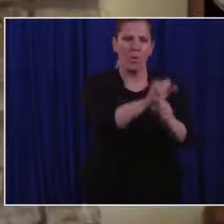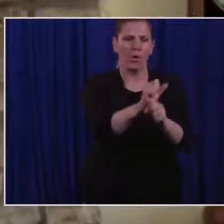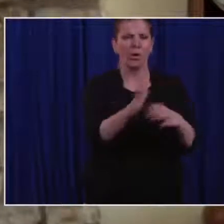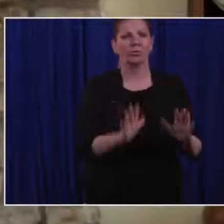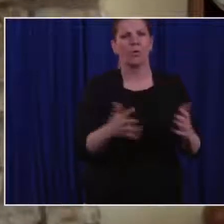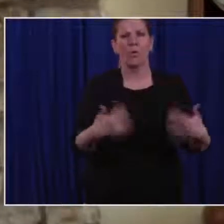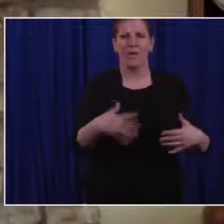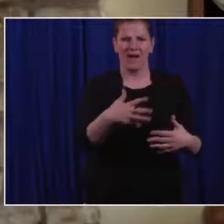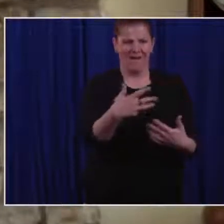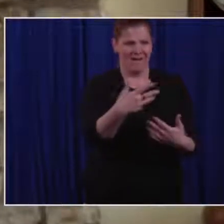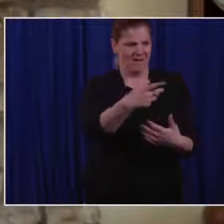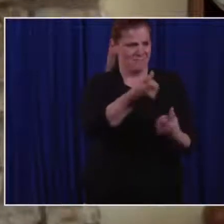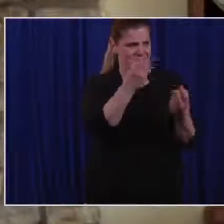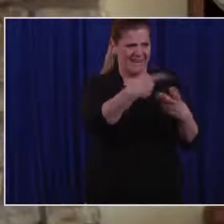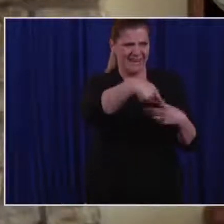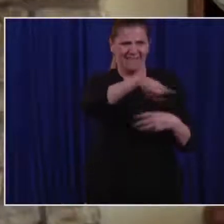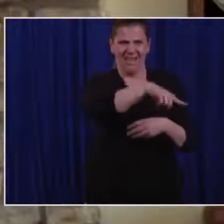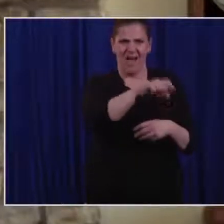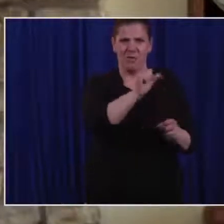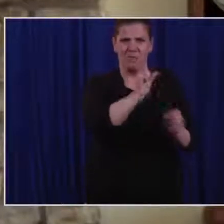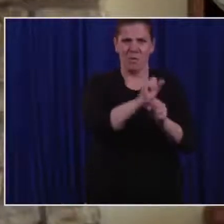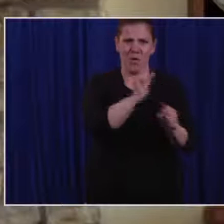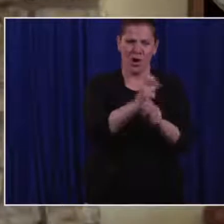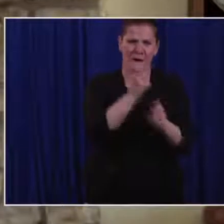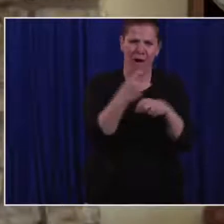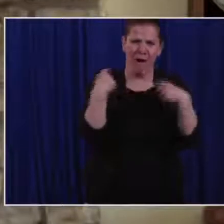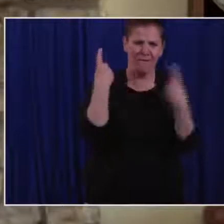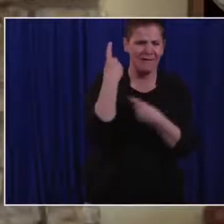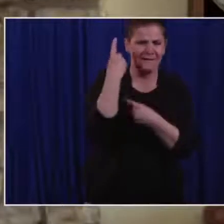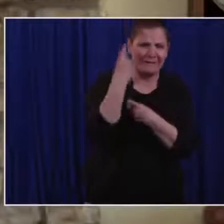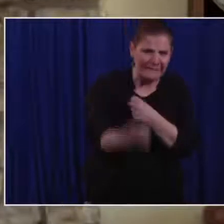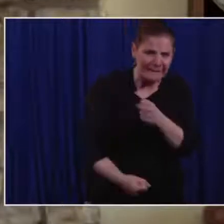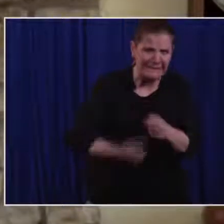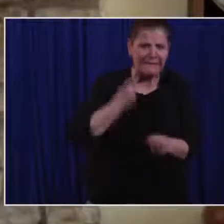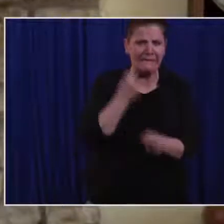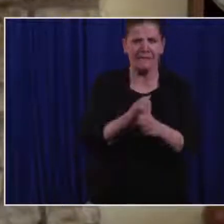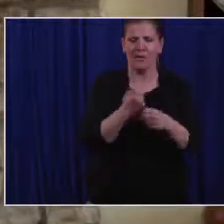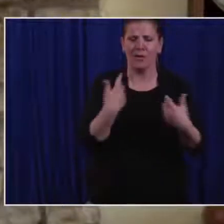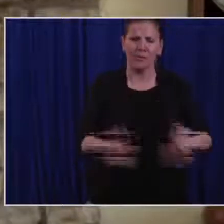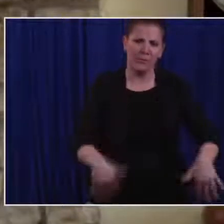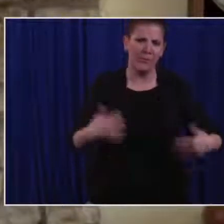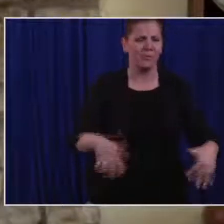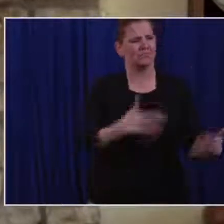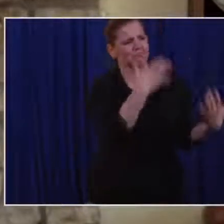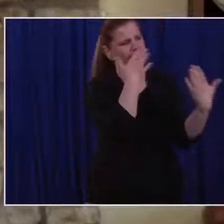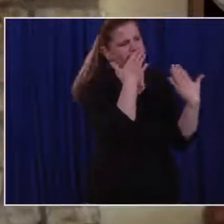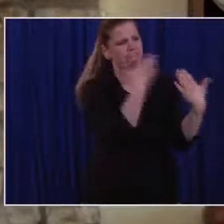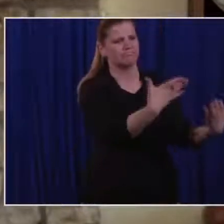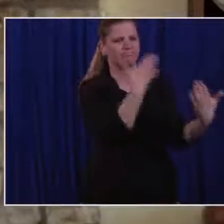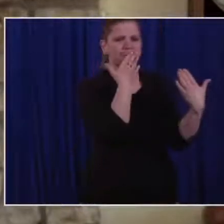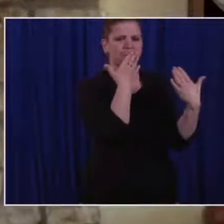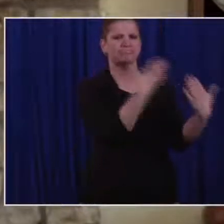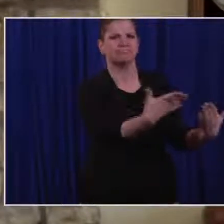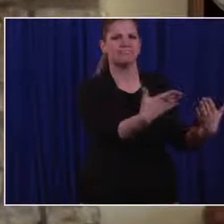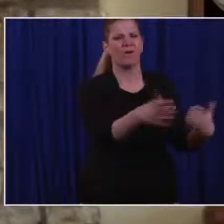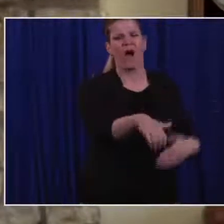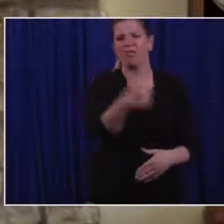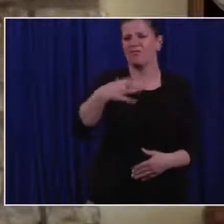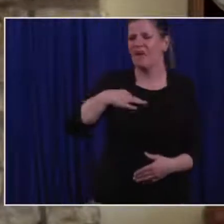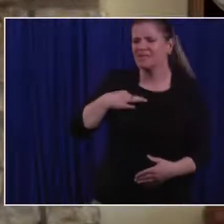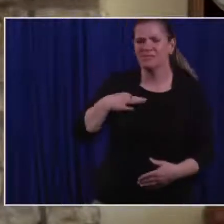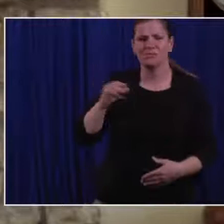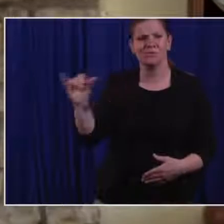a solid year. We had other volunteers who were there. We had churches that were involved. So it was a